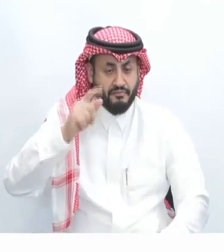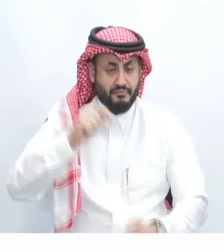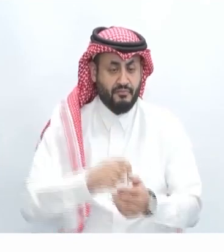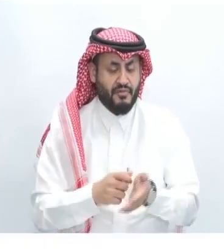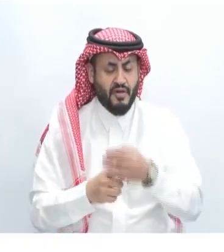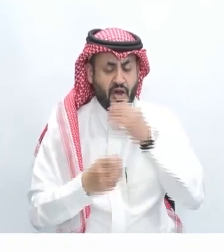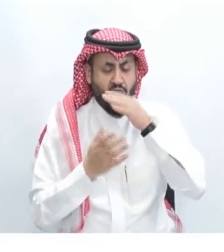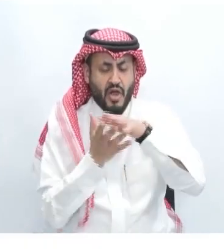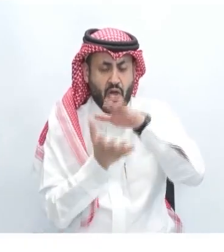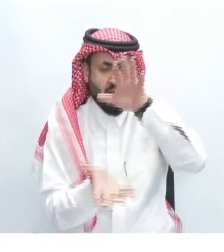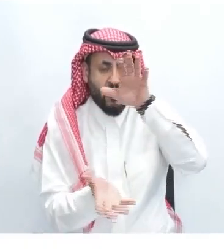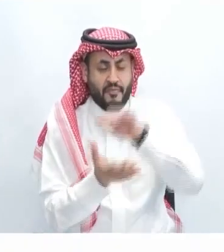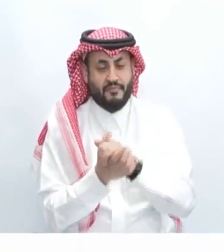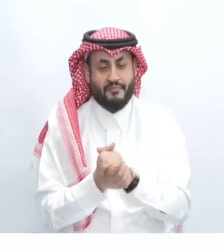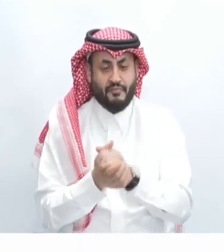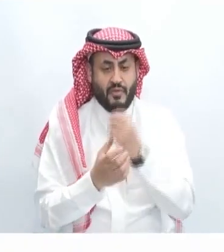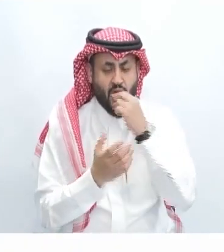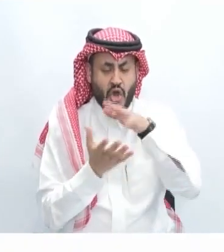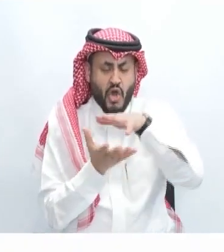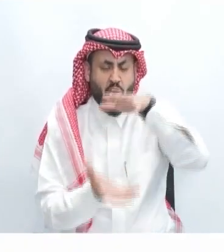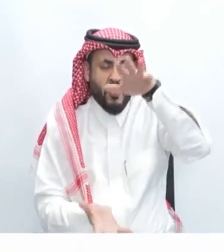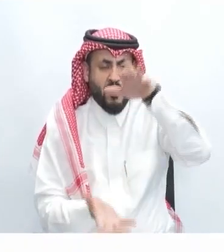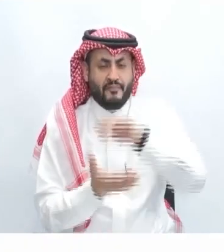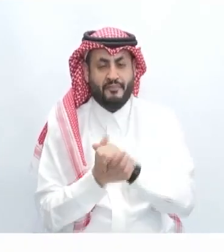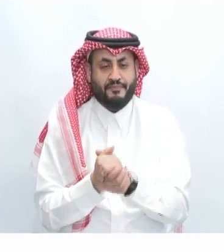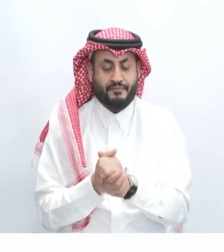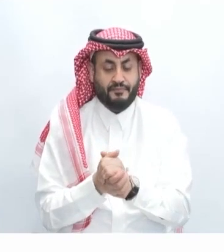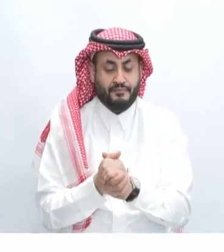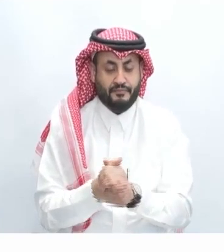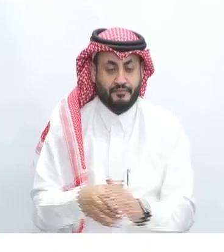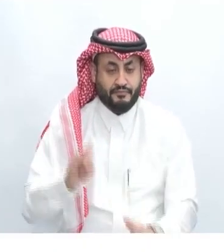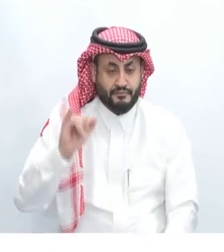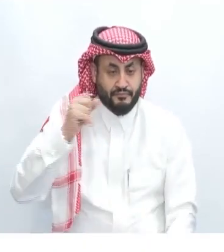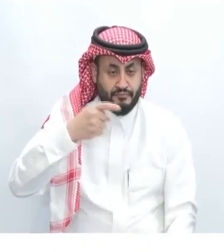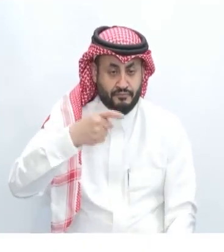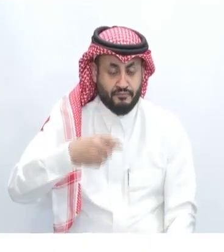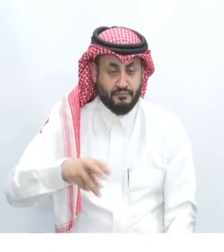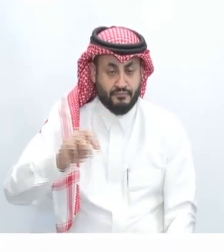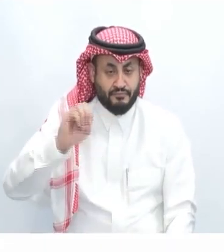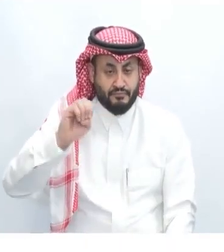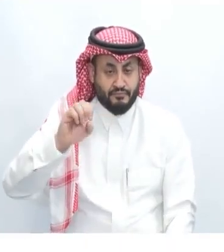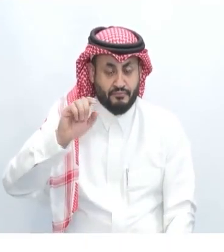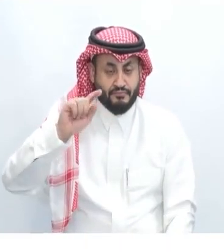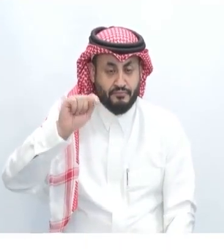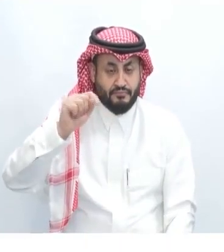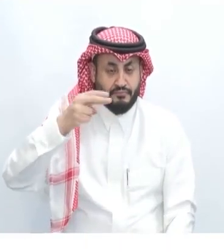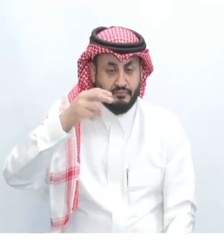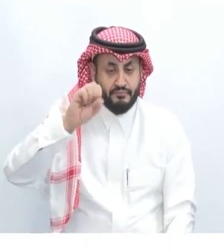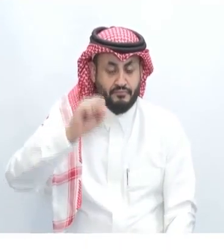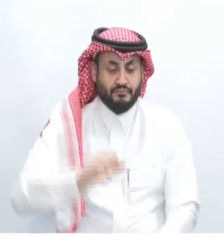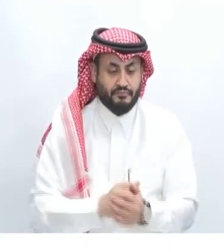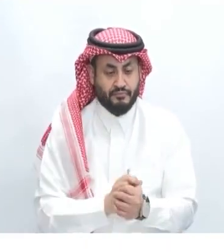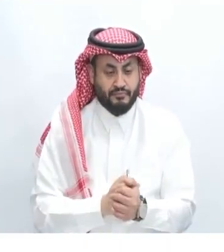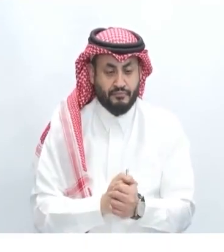big mouths. Hippos are fat and have big mouths.